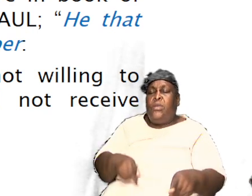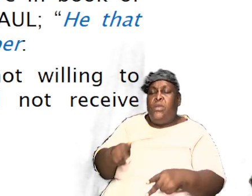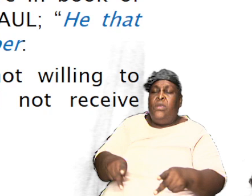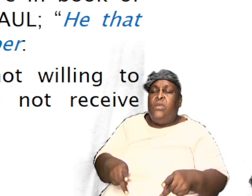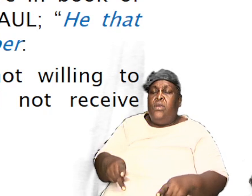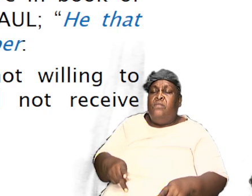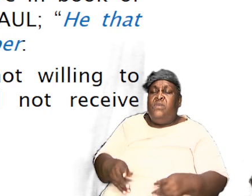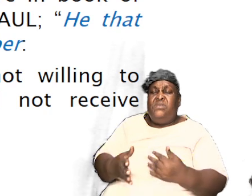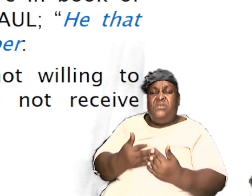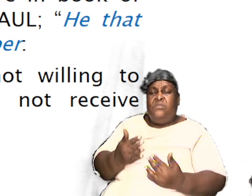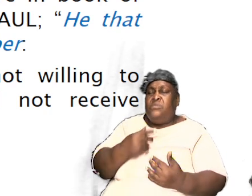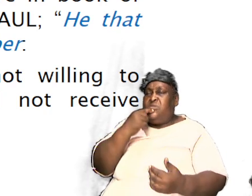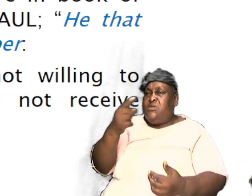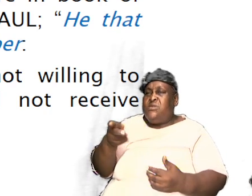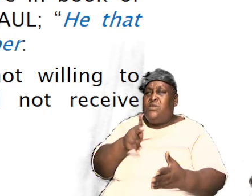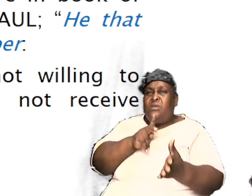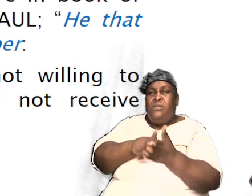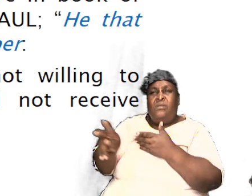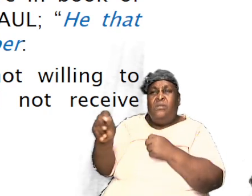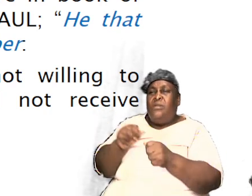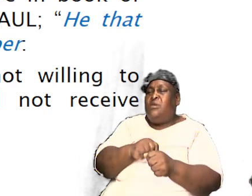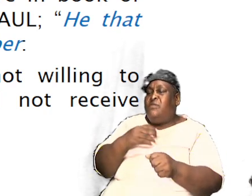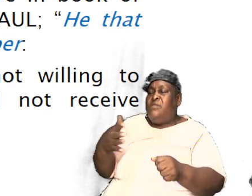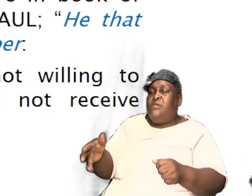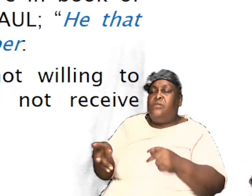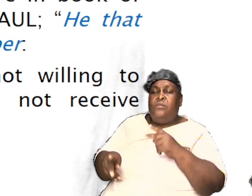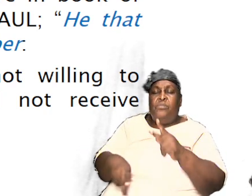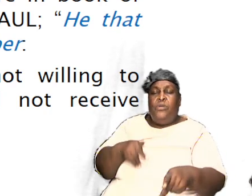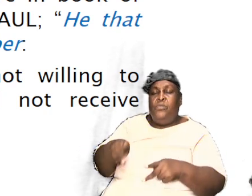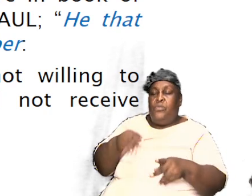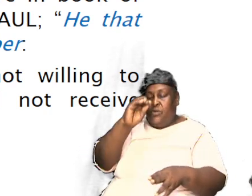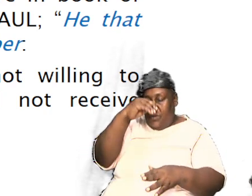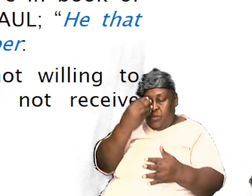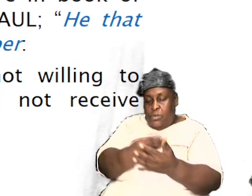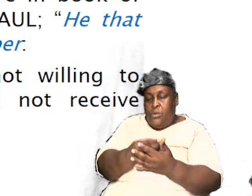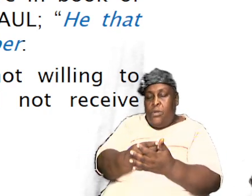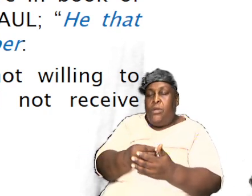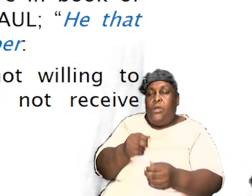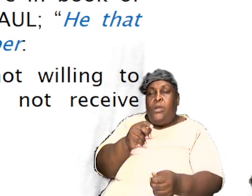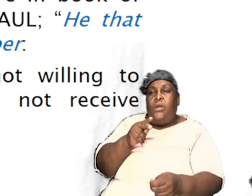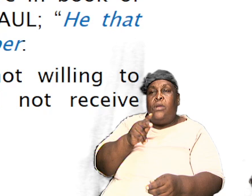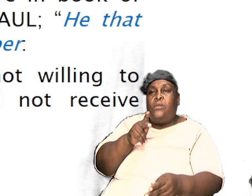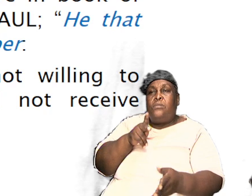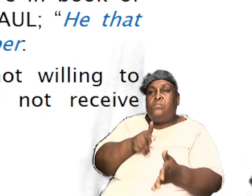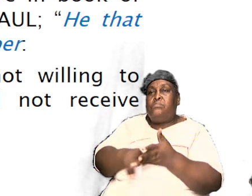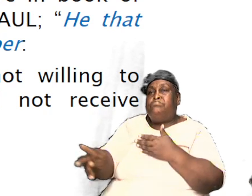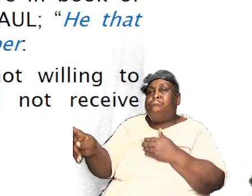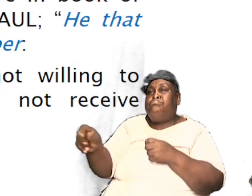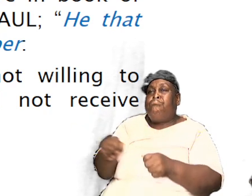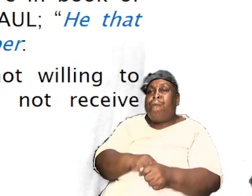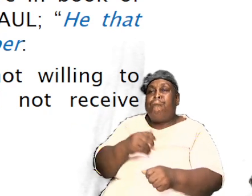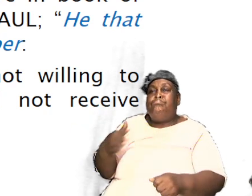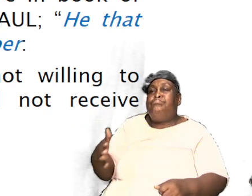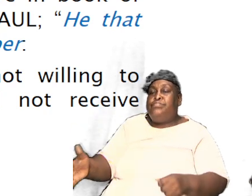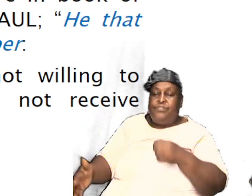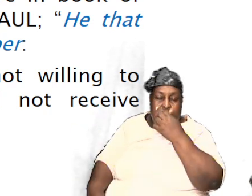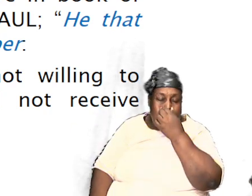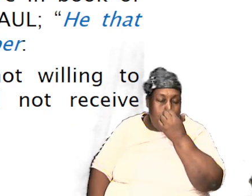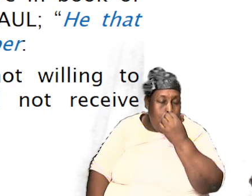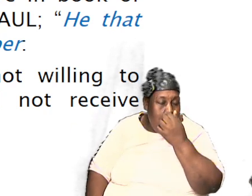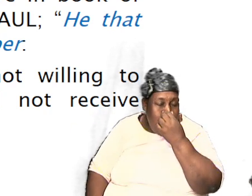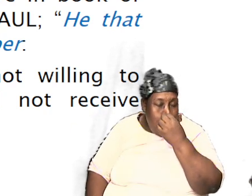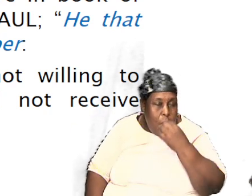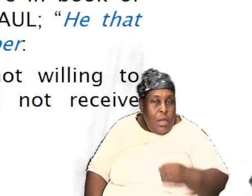the people would have obeyed and would have seen everything. Let us go to the